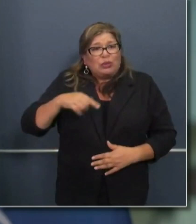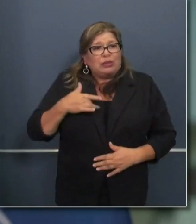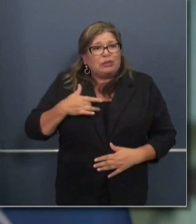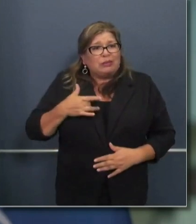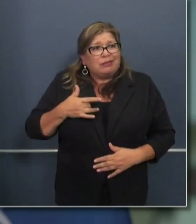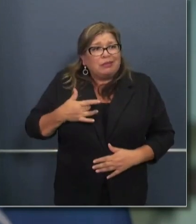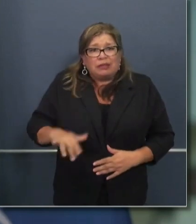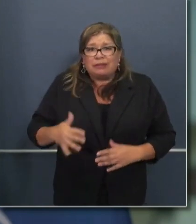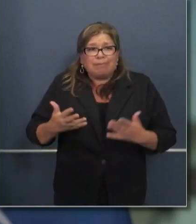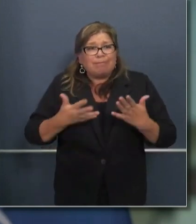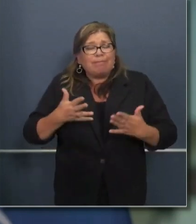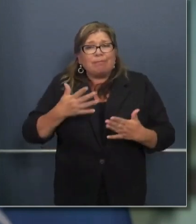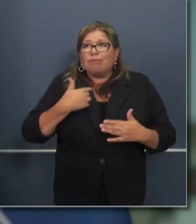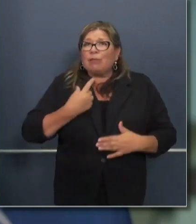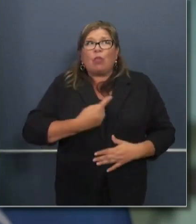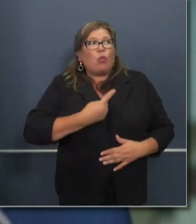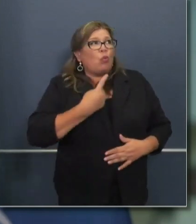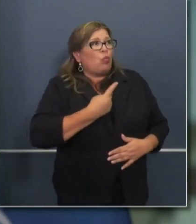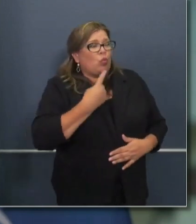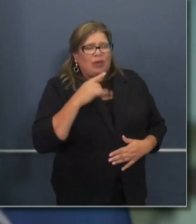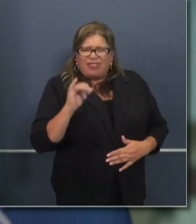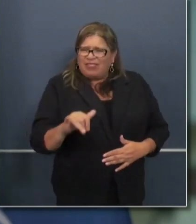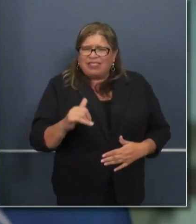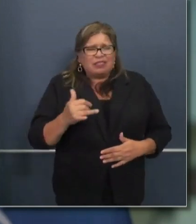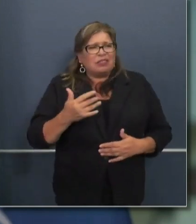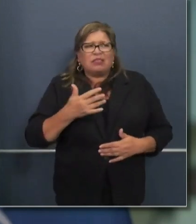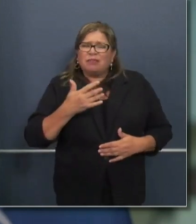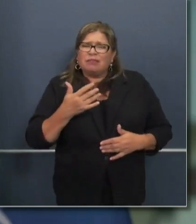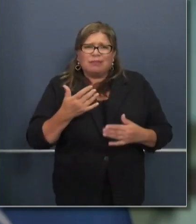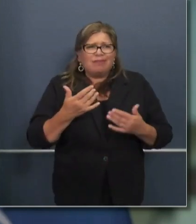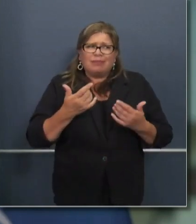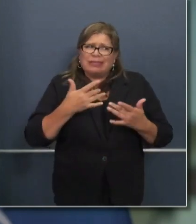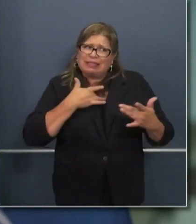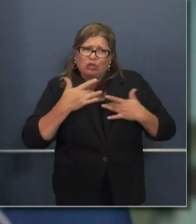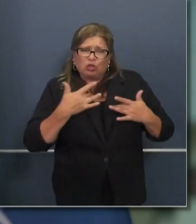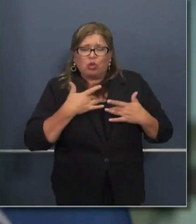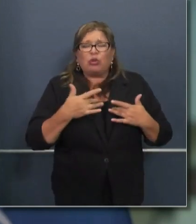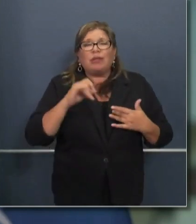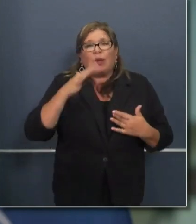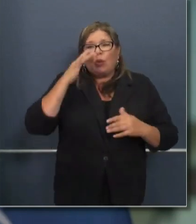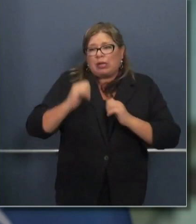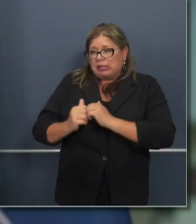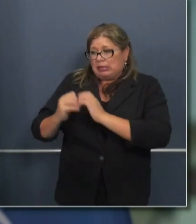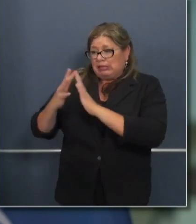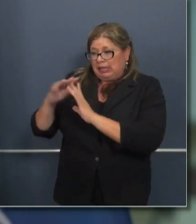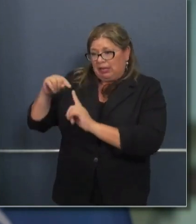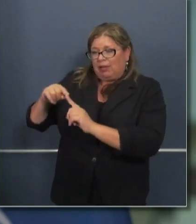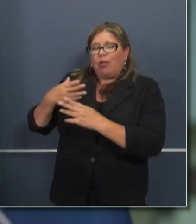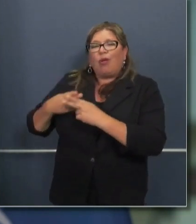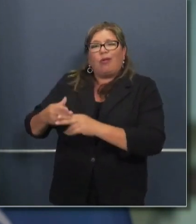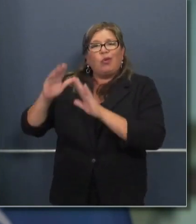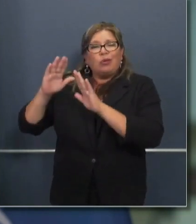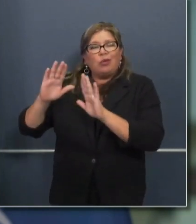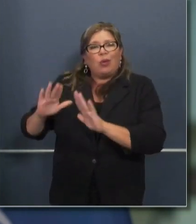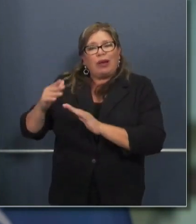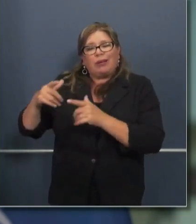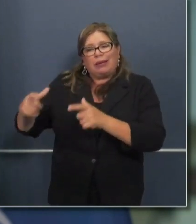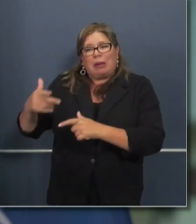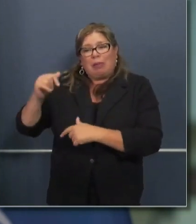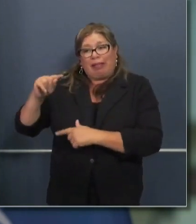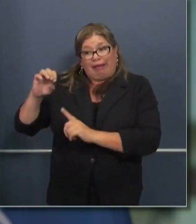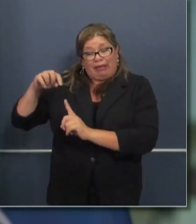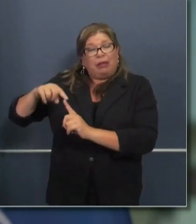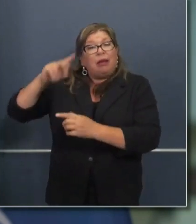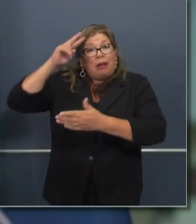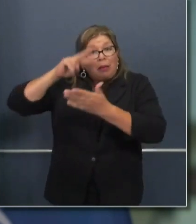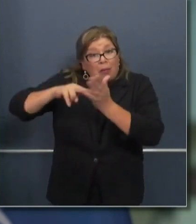Great Plates program was so important. It was conceived to solve multiple a number of problems. One, to address the nutrition